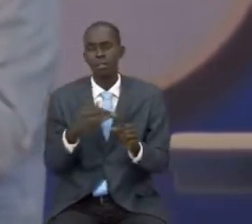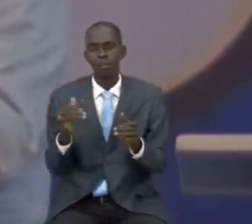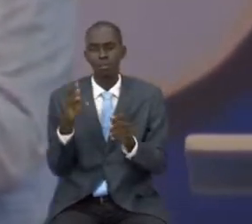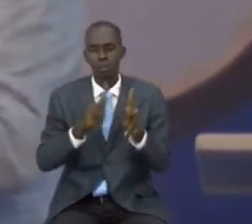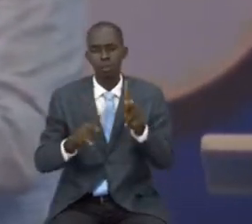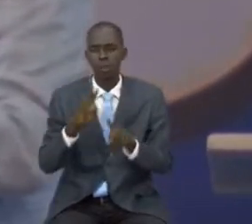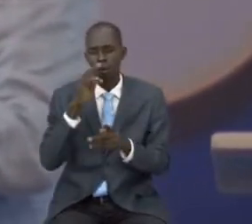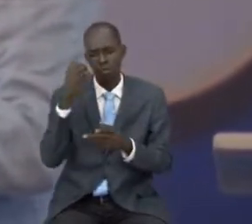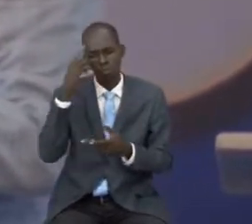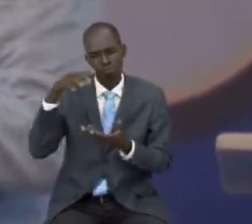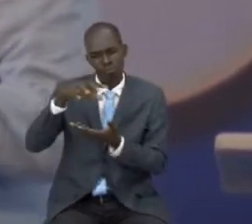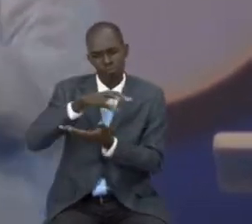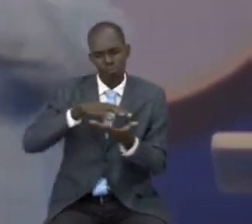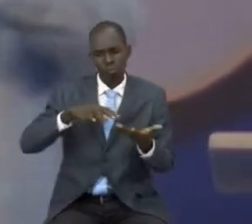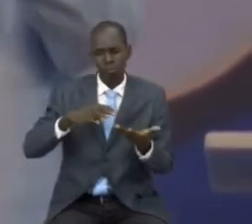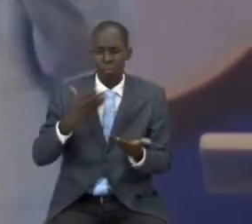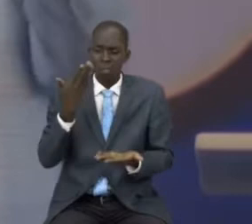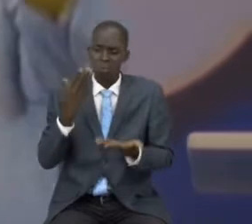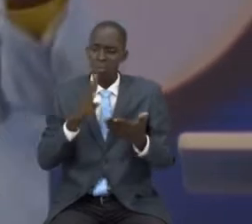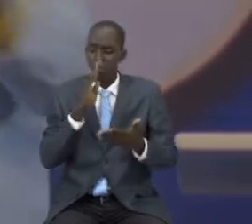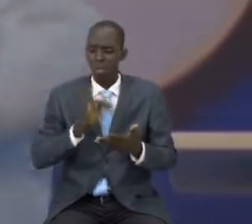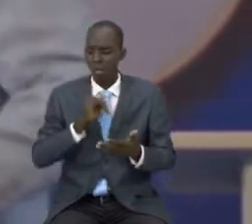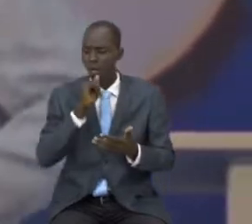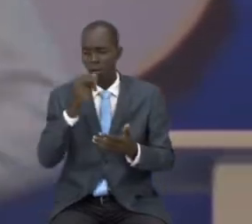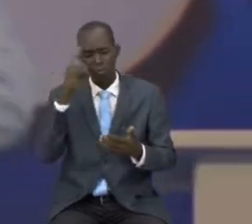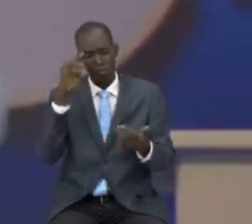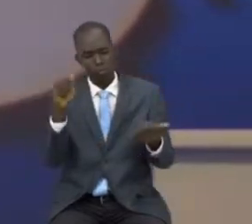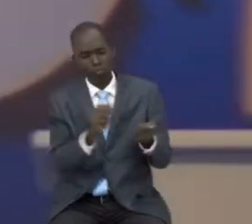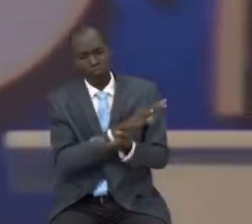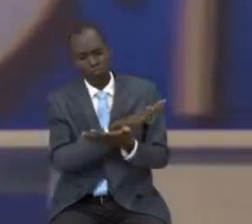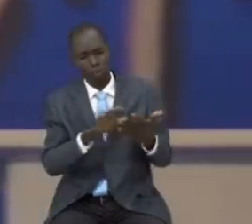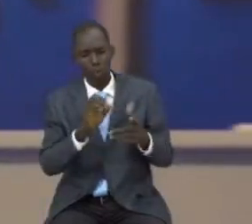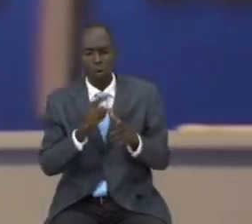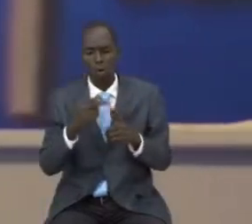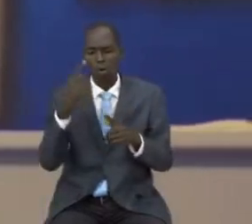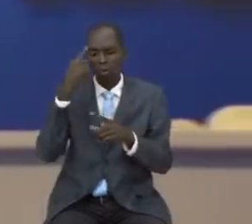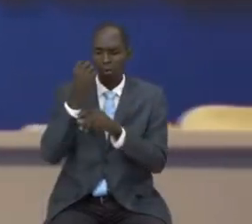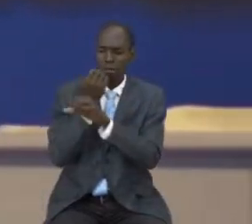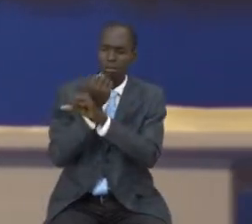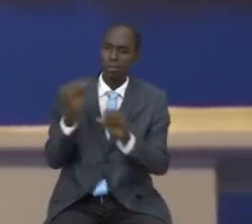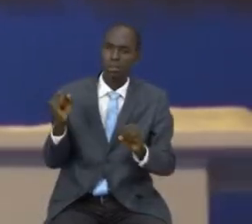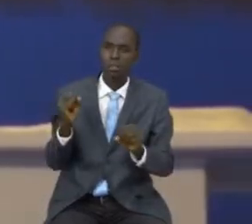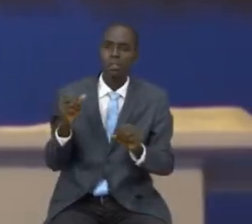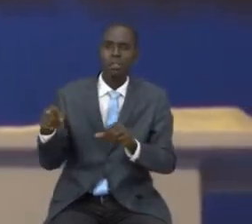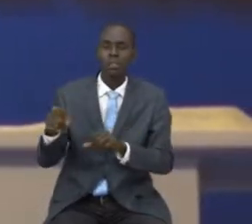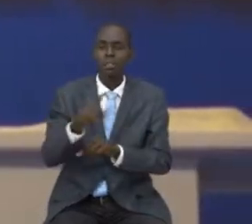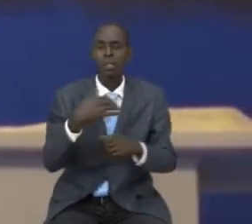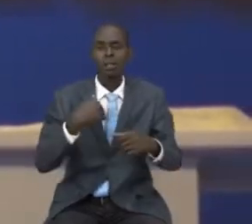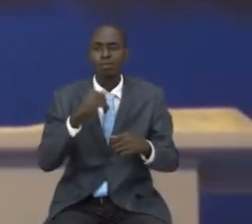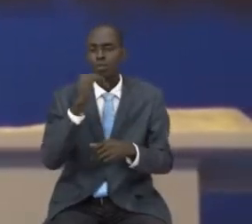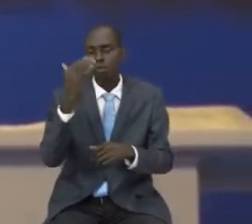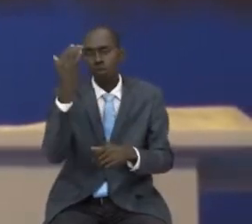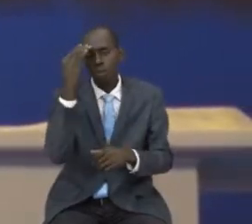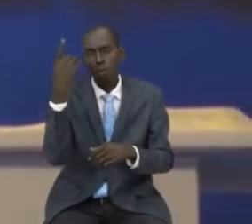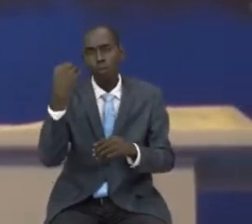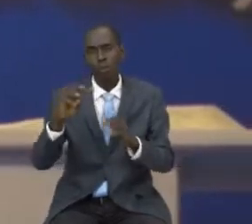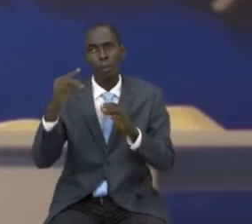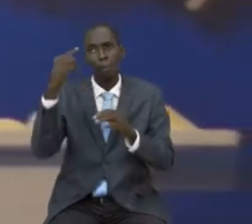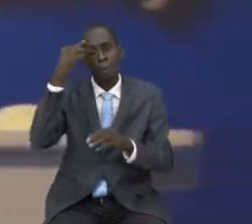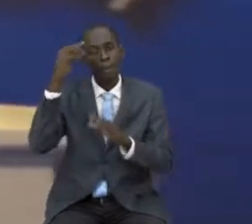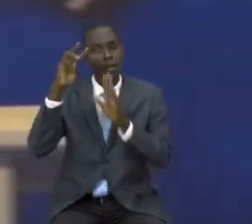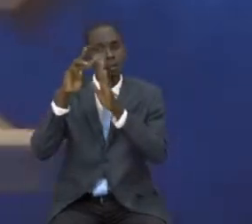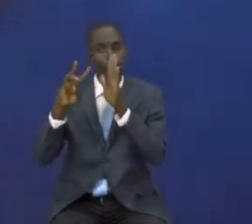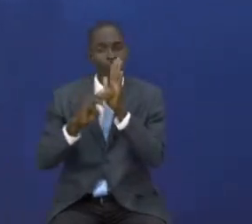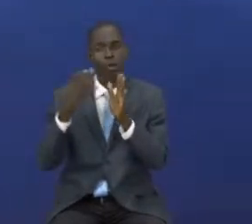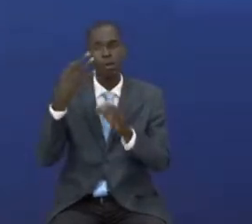I am for destruction or for salvation. They have not discovered the mind of God, the will of God